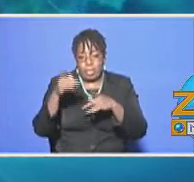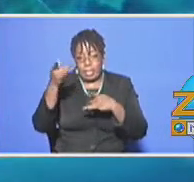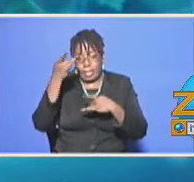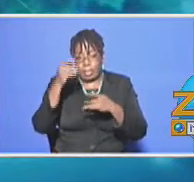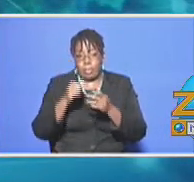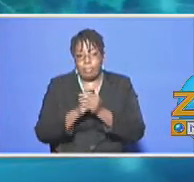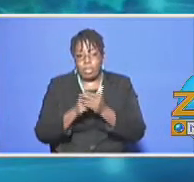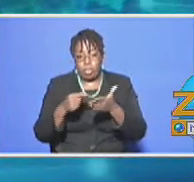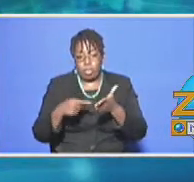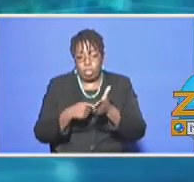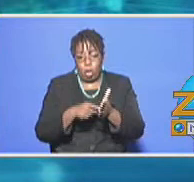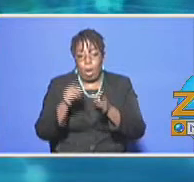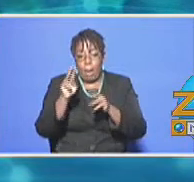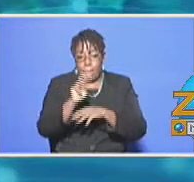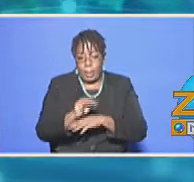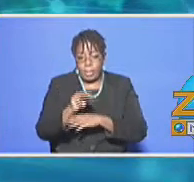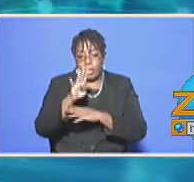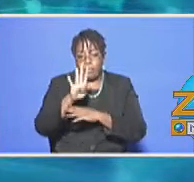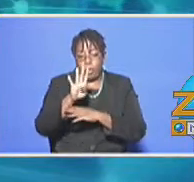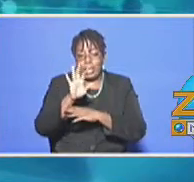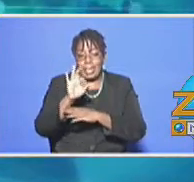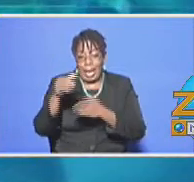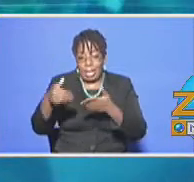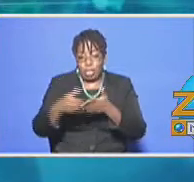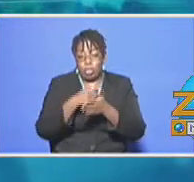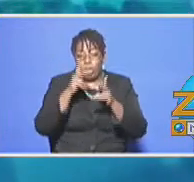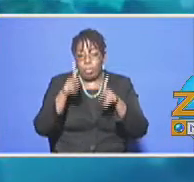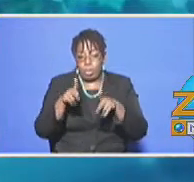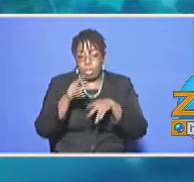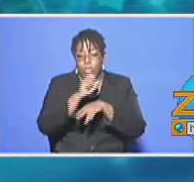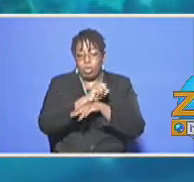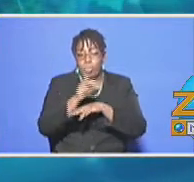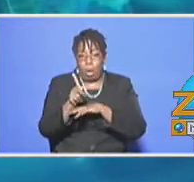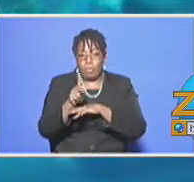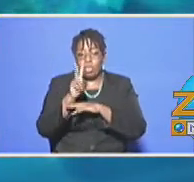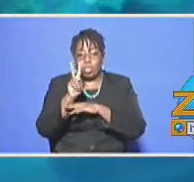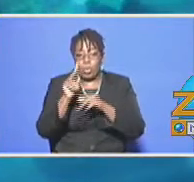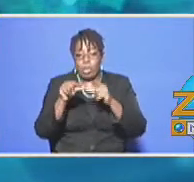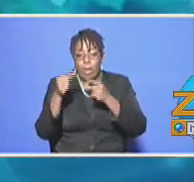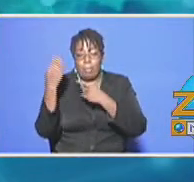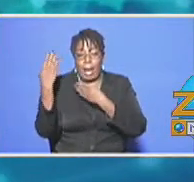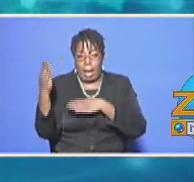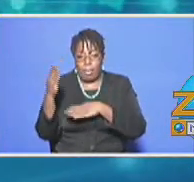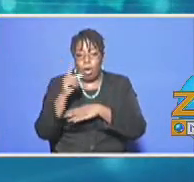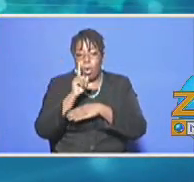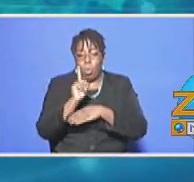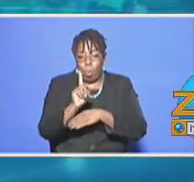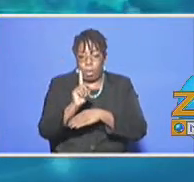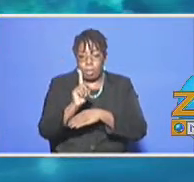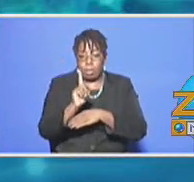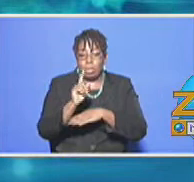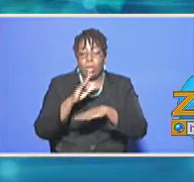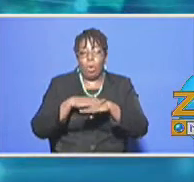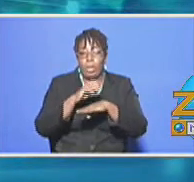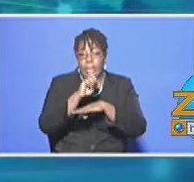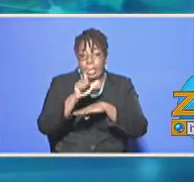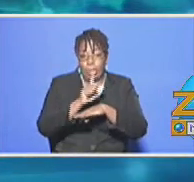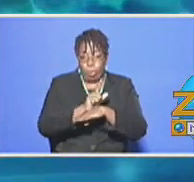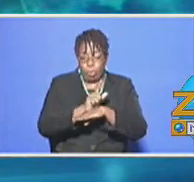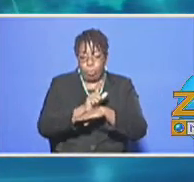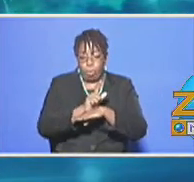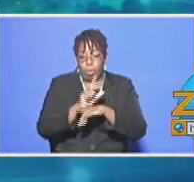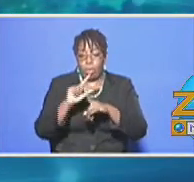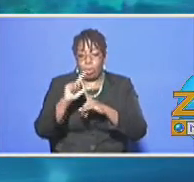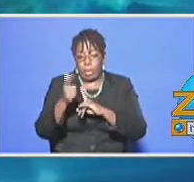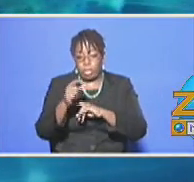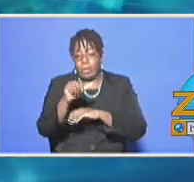shows that on Monday there were 49 new ones on New Providence, 2 on Grand Bahama, and 1 on Eleuthera, with the